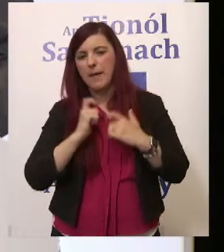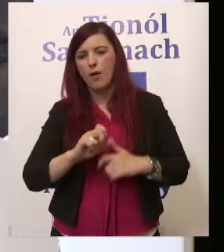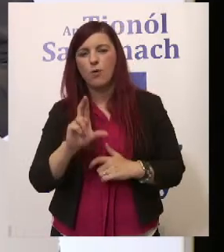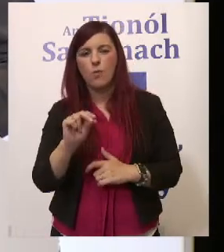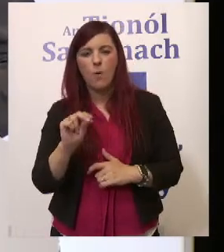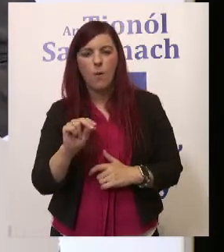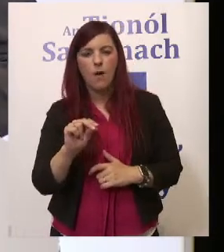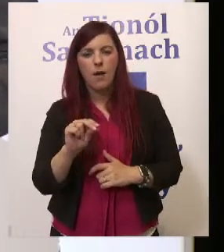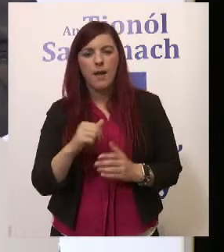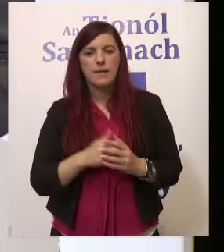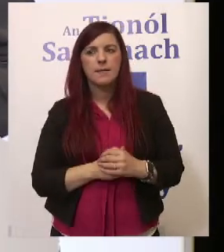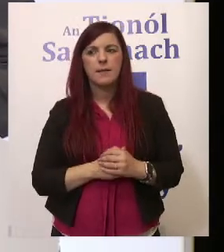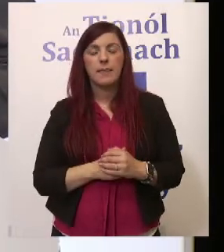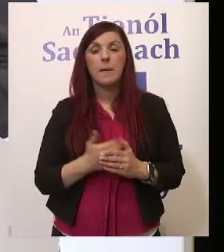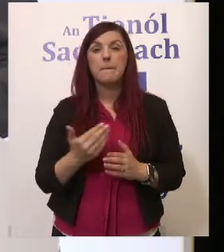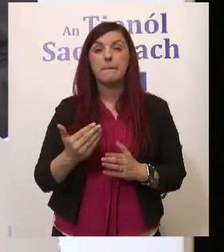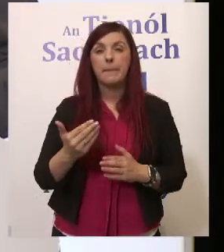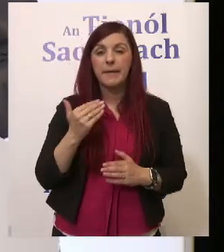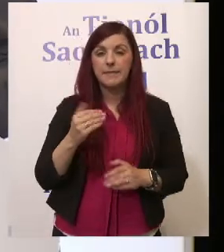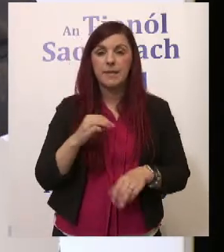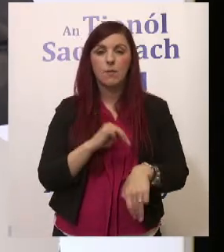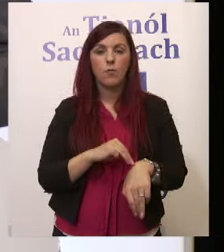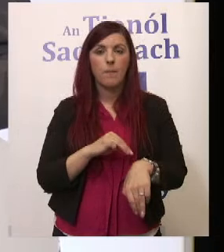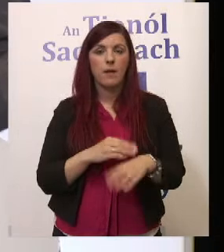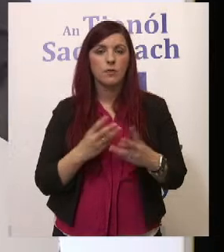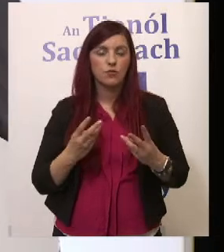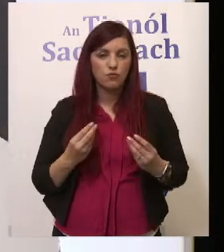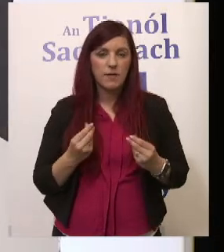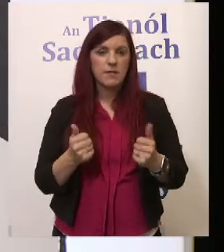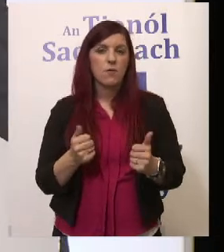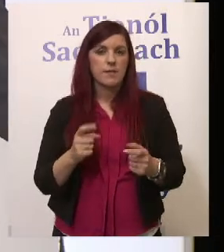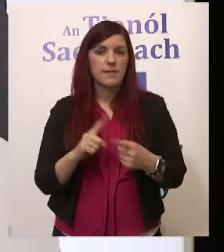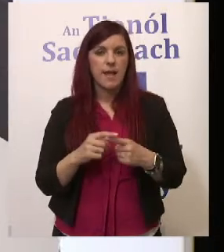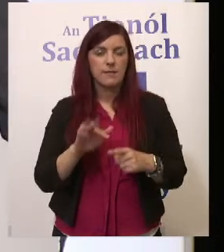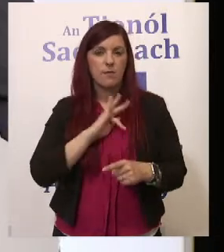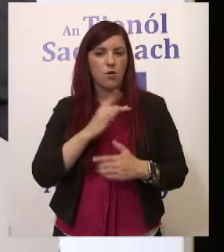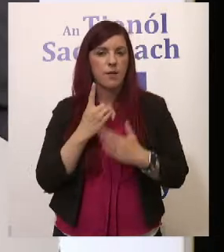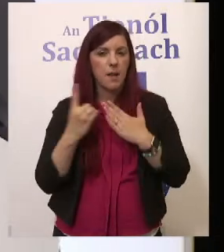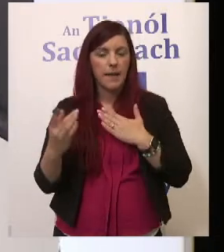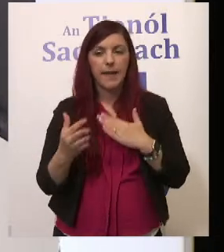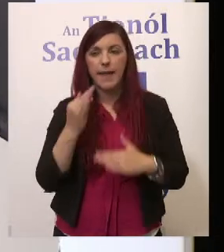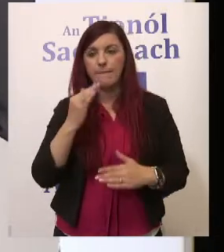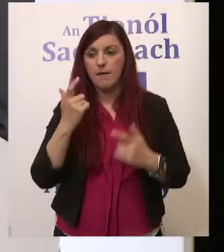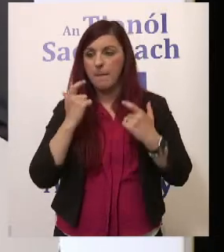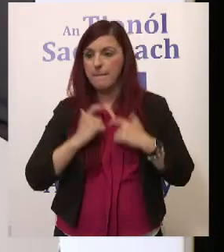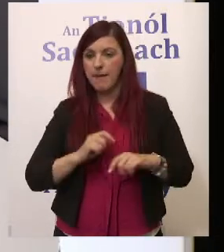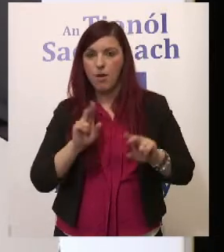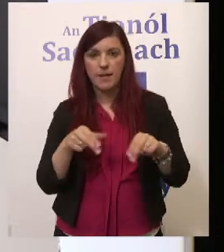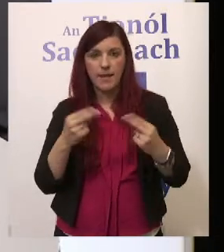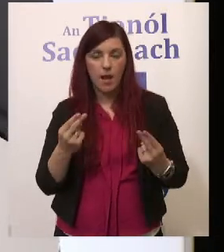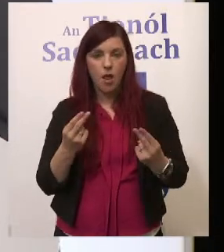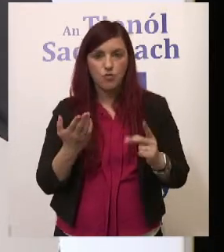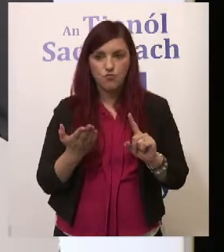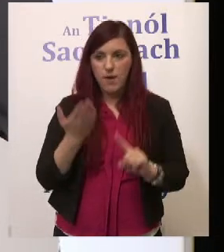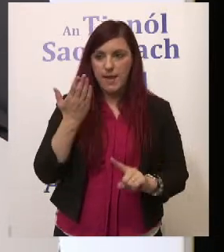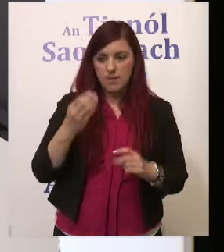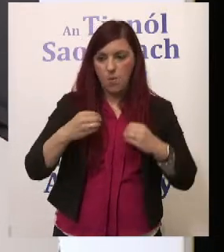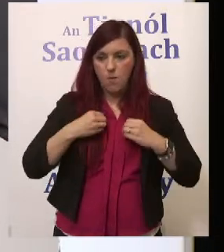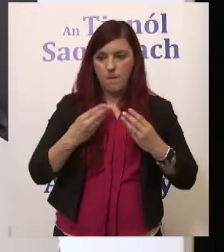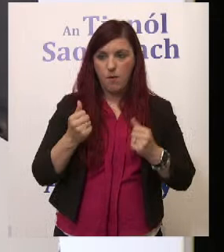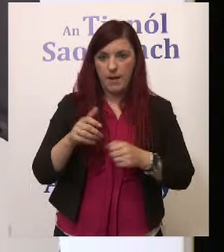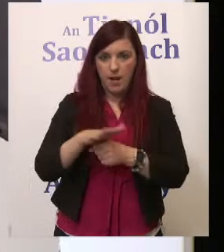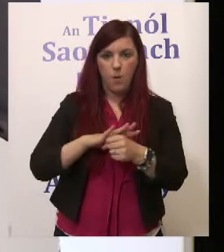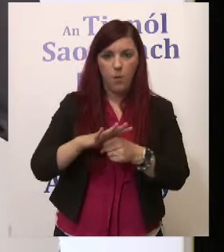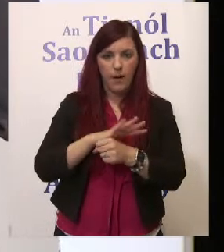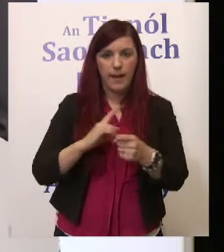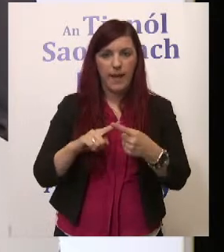meaty problem is of resources and autonomy. If mayors cannot raise money locally, and local